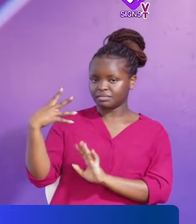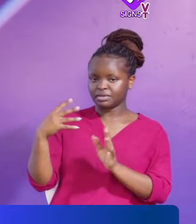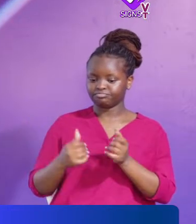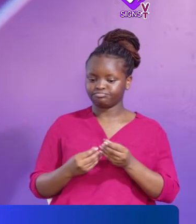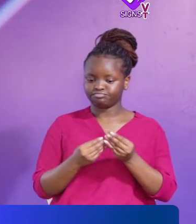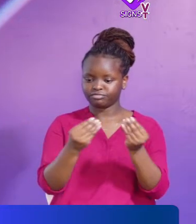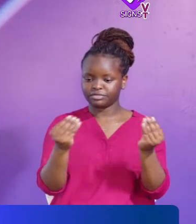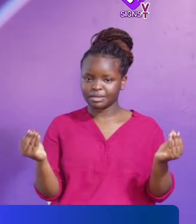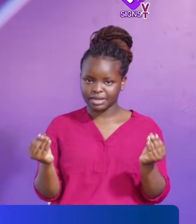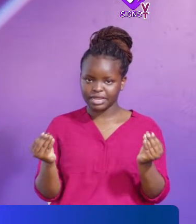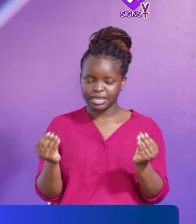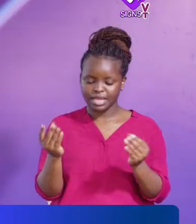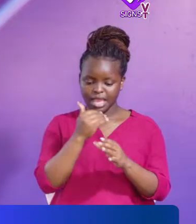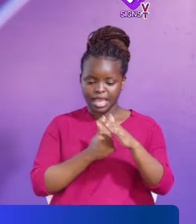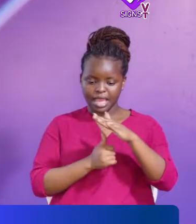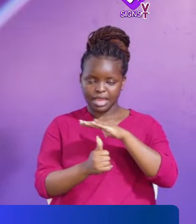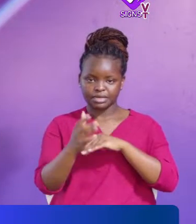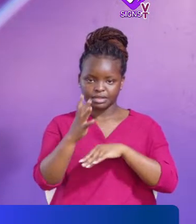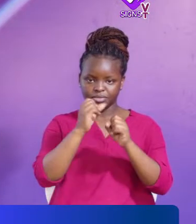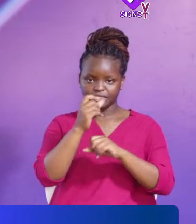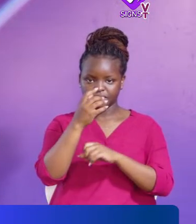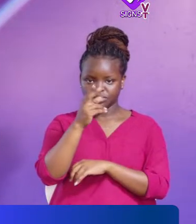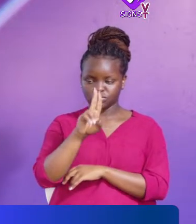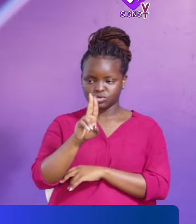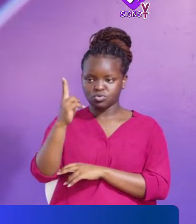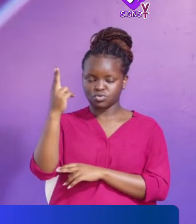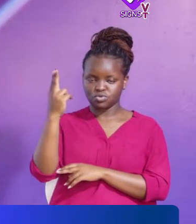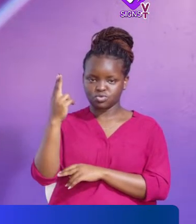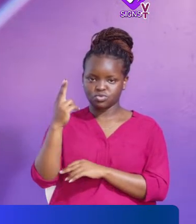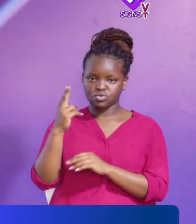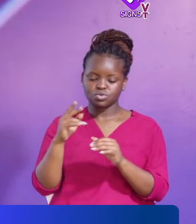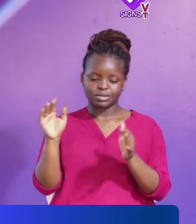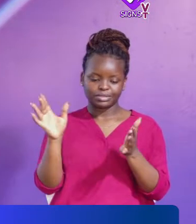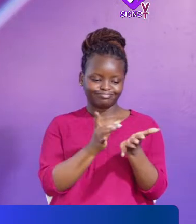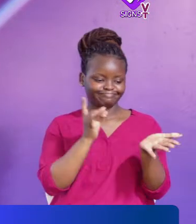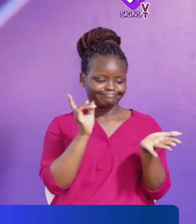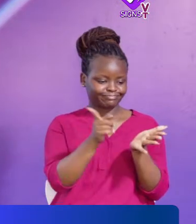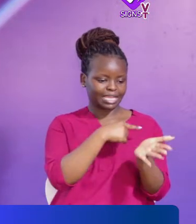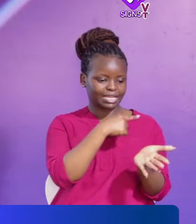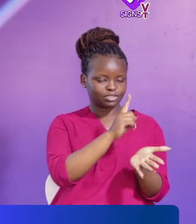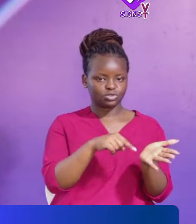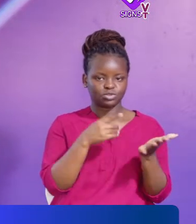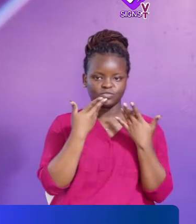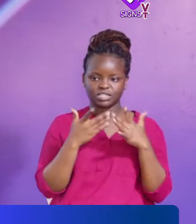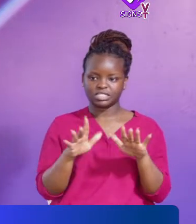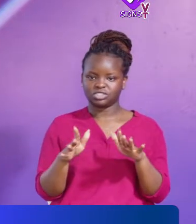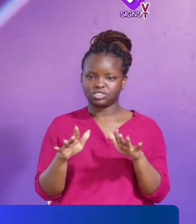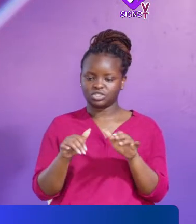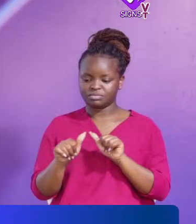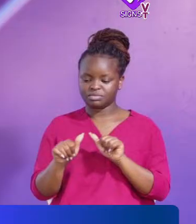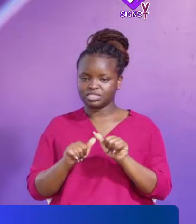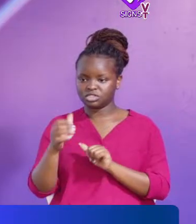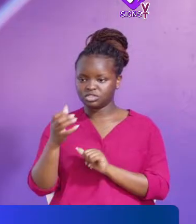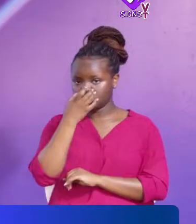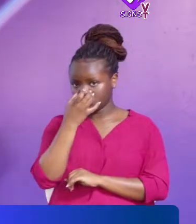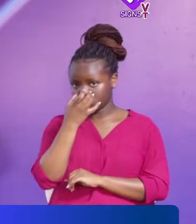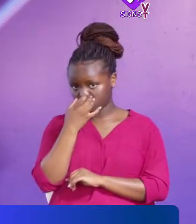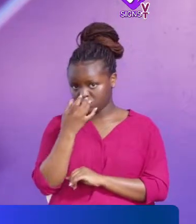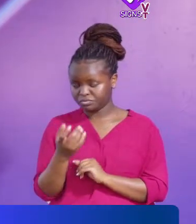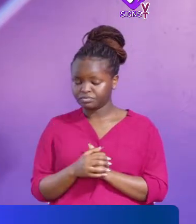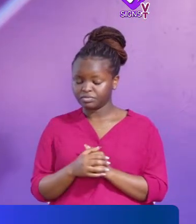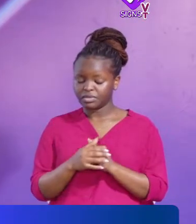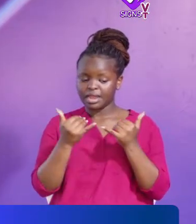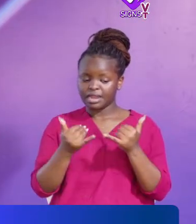President Uhuru Kenyatta was scrapped in July by the Ruto administration. Now plans to revive the project with